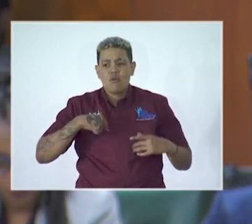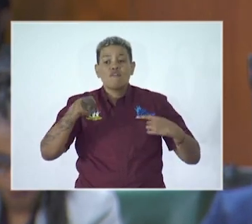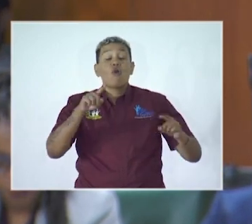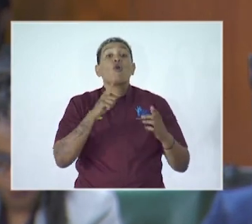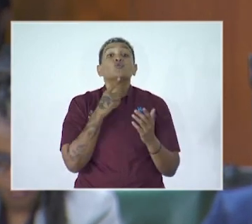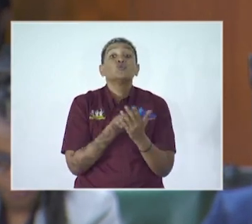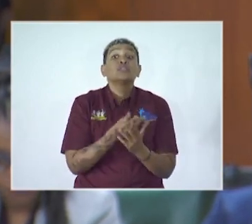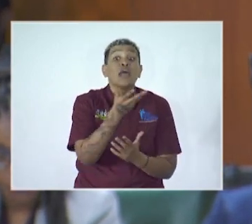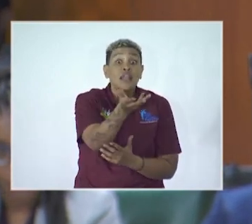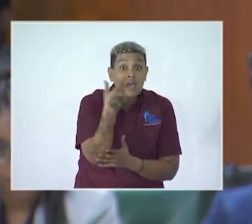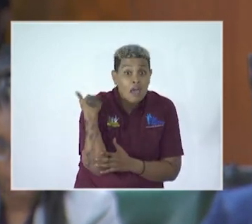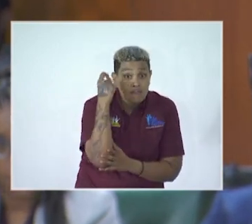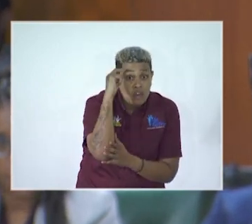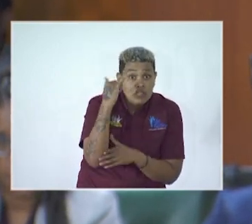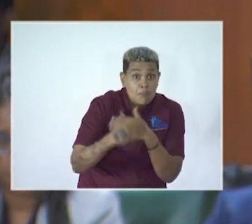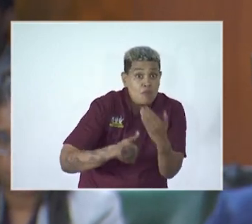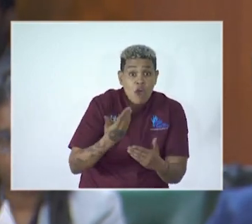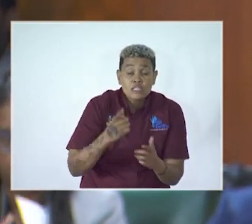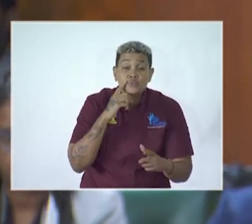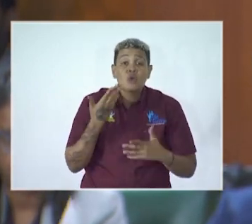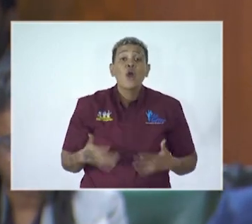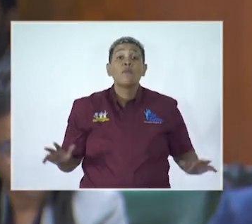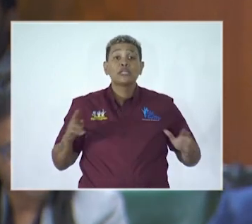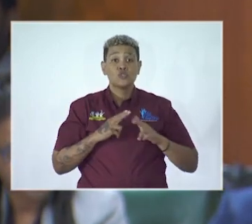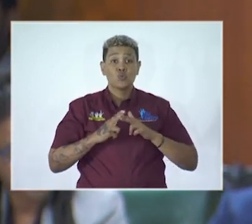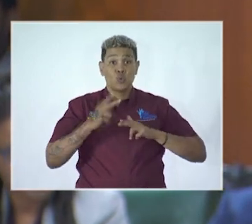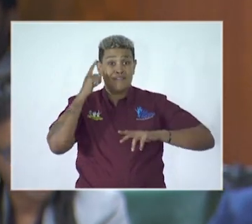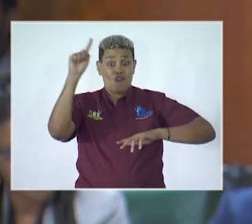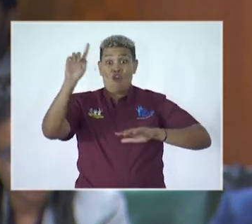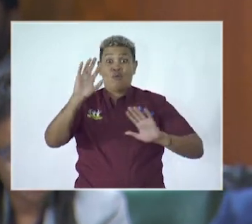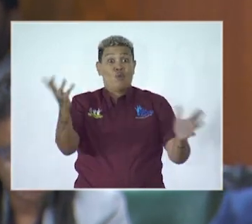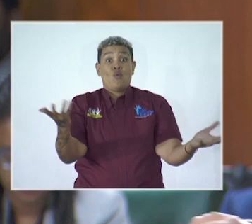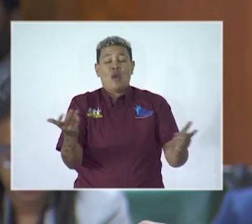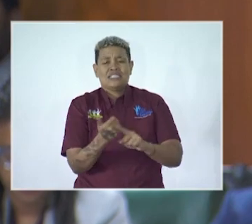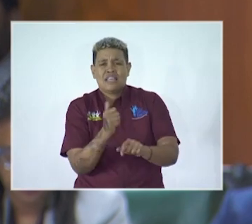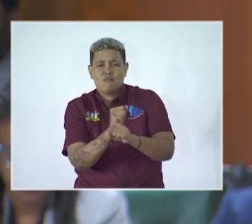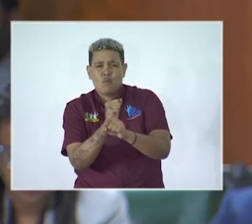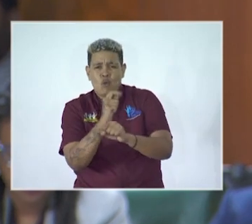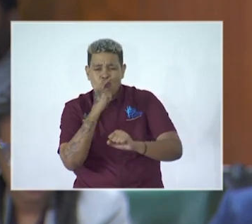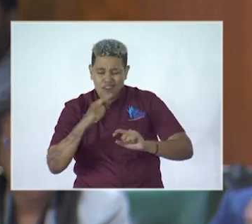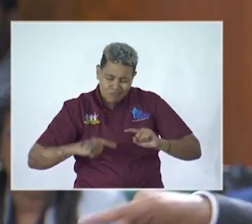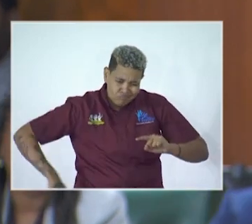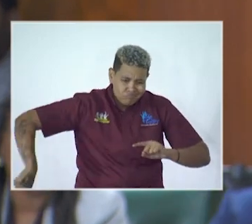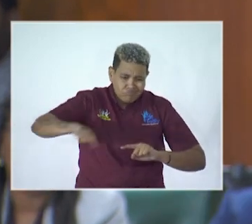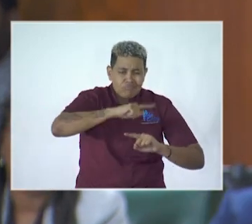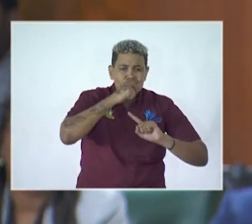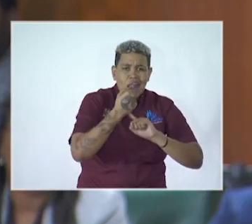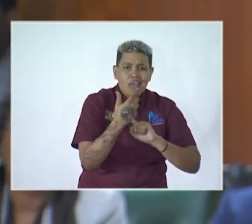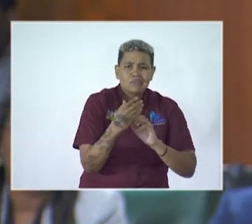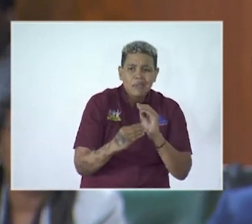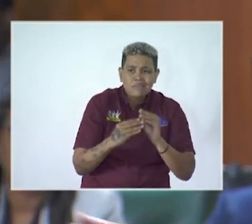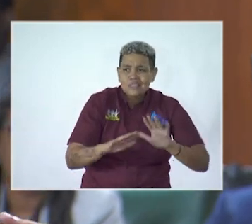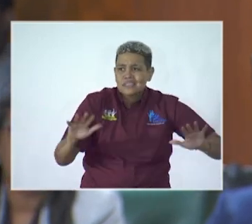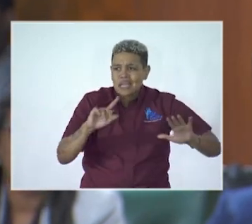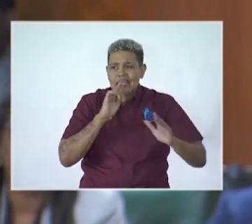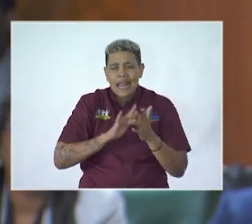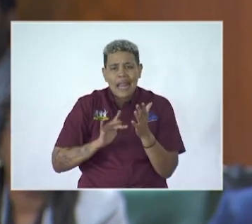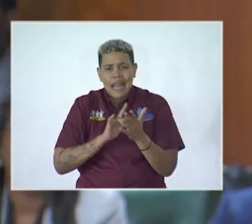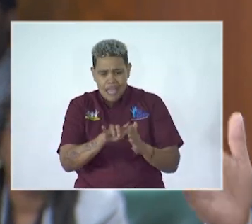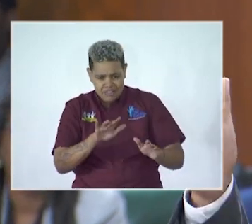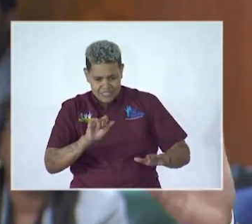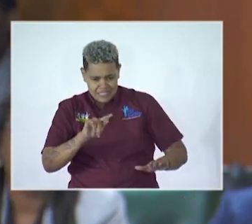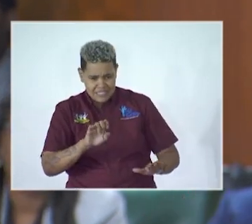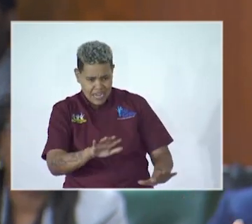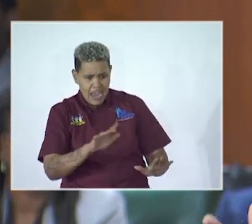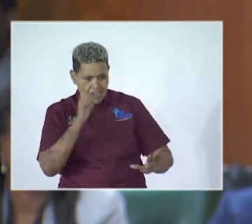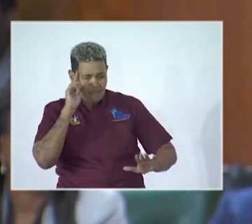tender. I understand that that process is to be completed soon for reworking the Ring Road, expanding it, clearing the site for